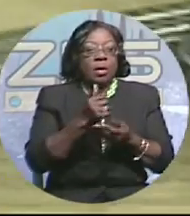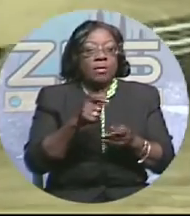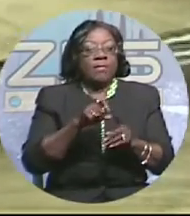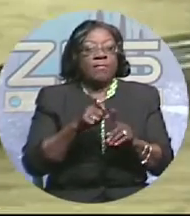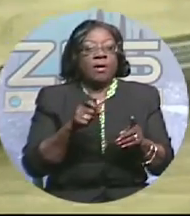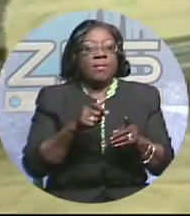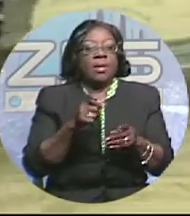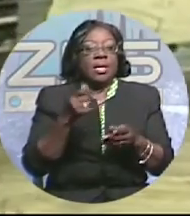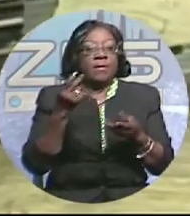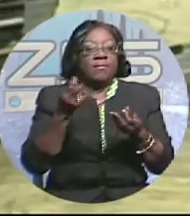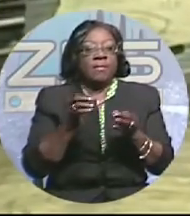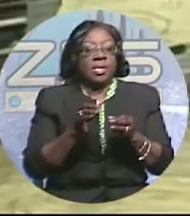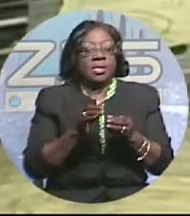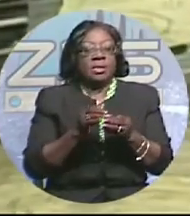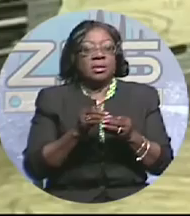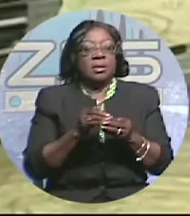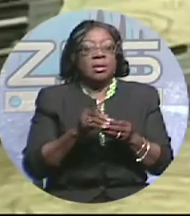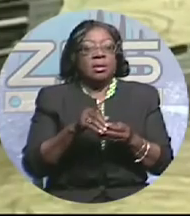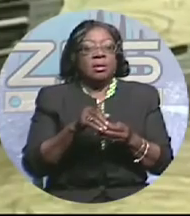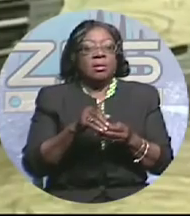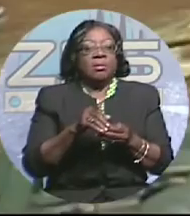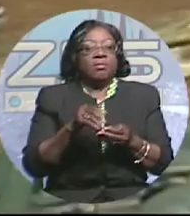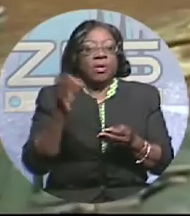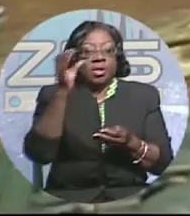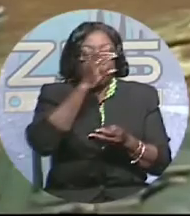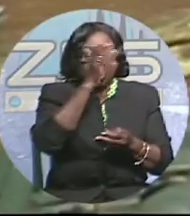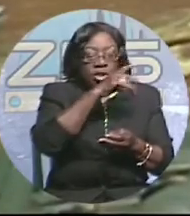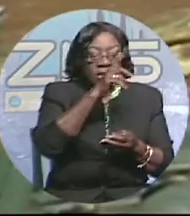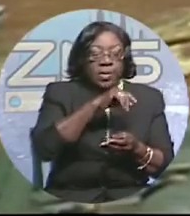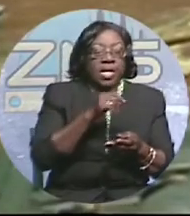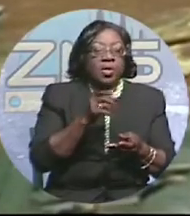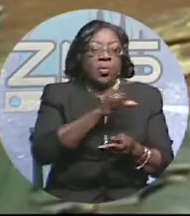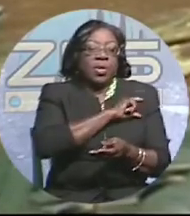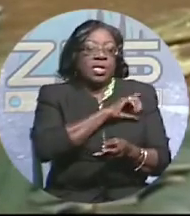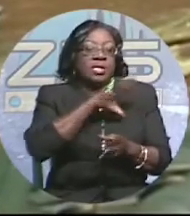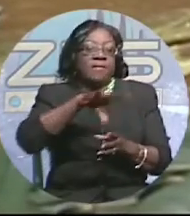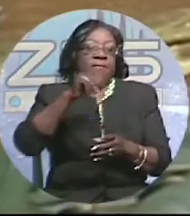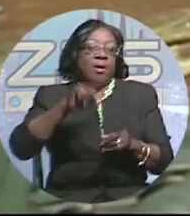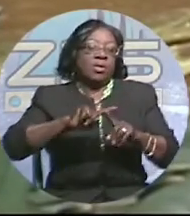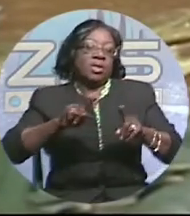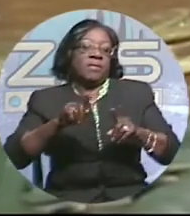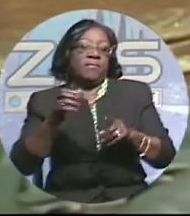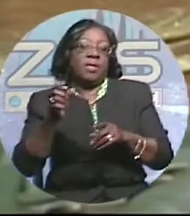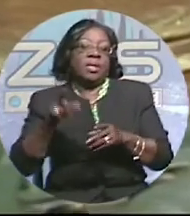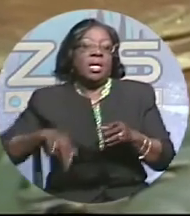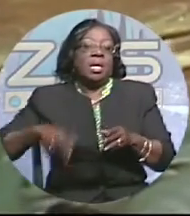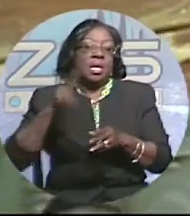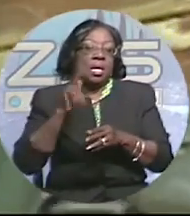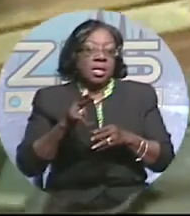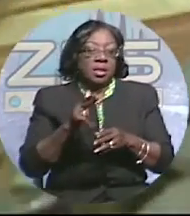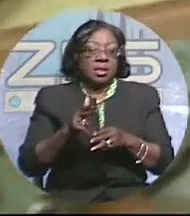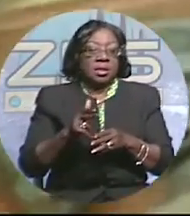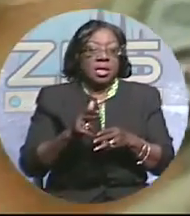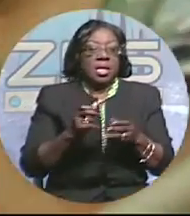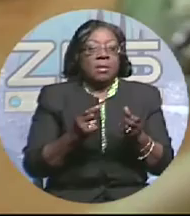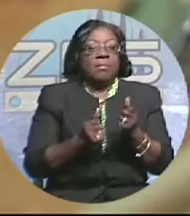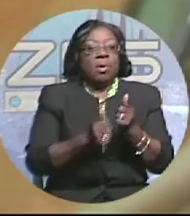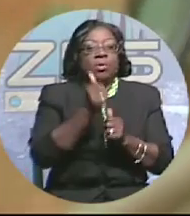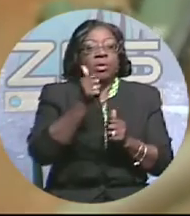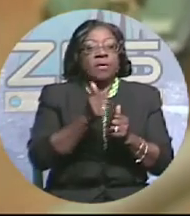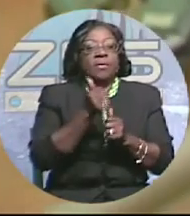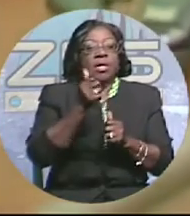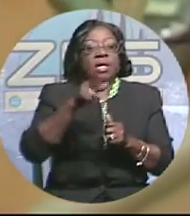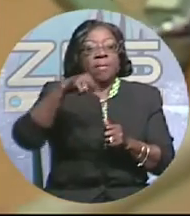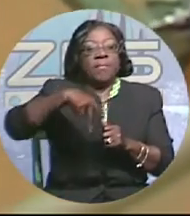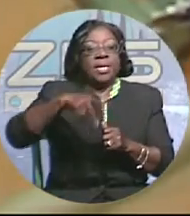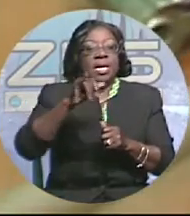information, while 120 were found from searches by the police. 252 pistols comprised the majority of that figure,